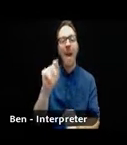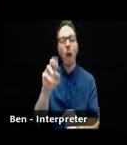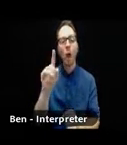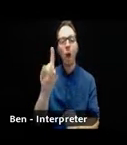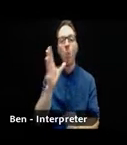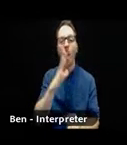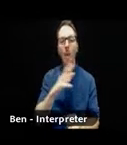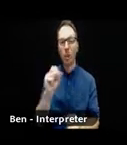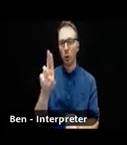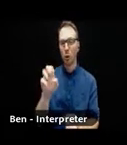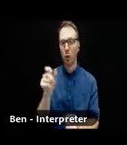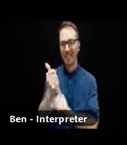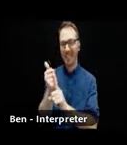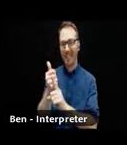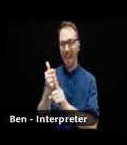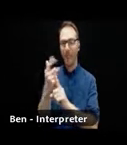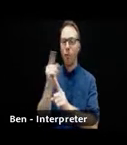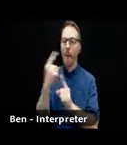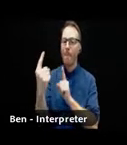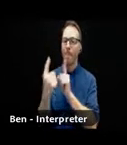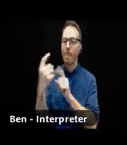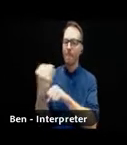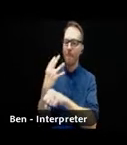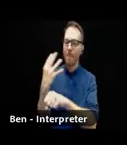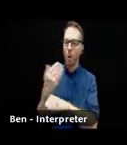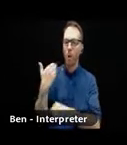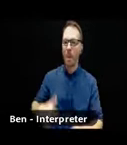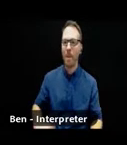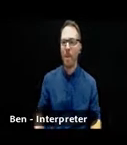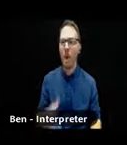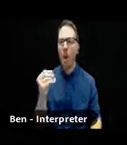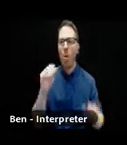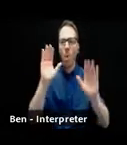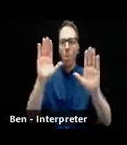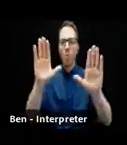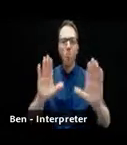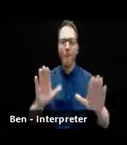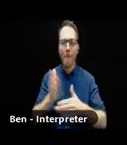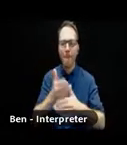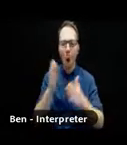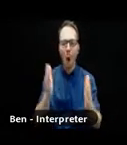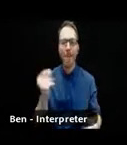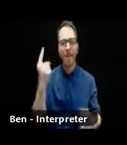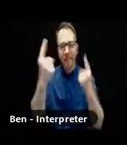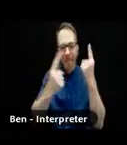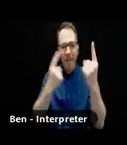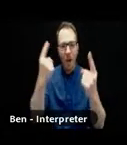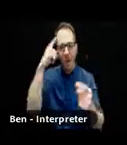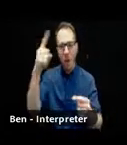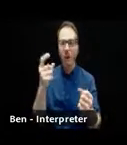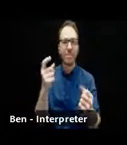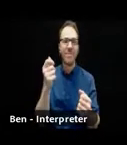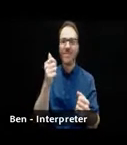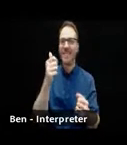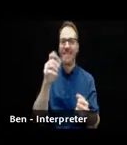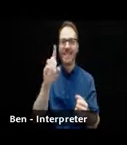me. And just a wonderful partner in thinking for decades now.